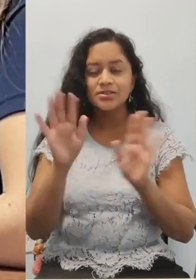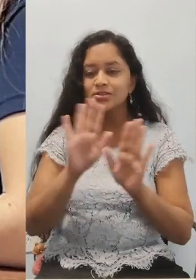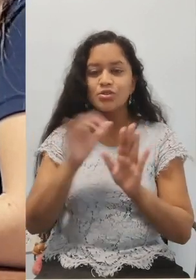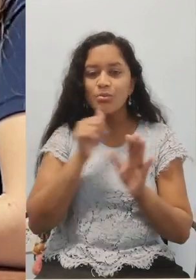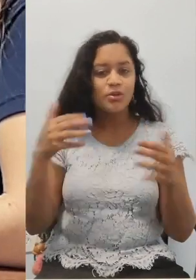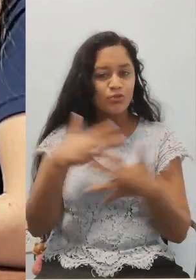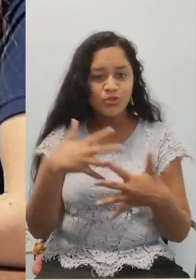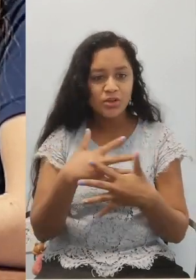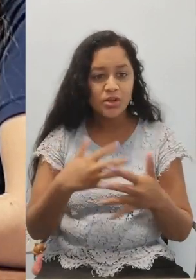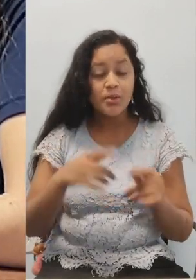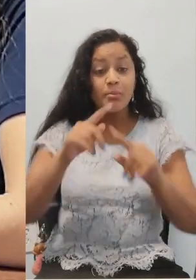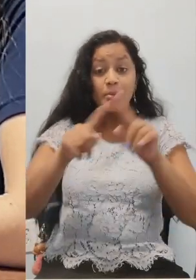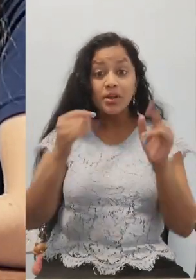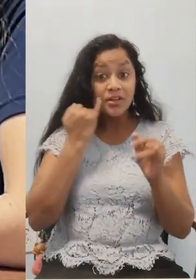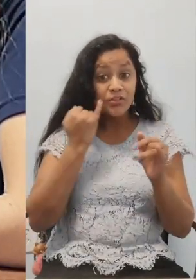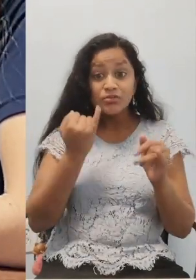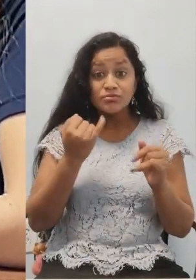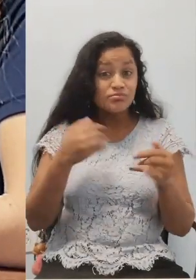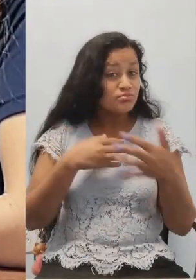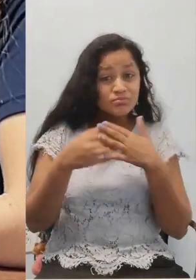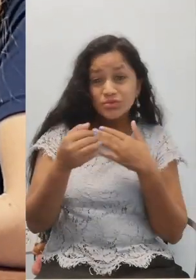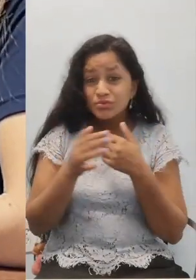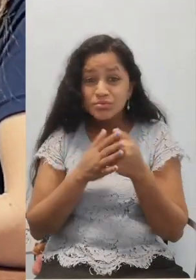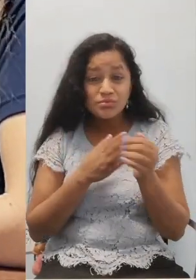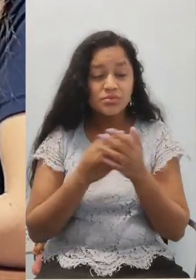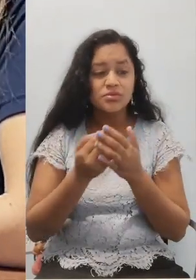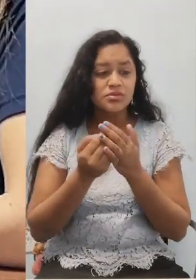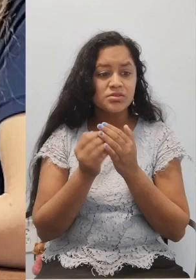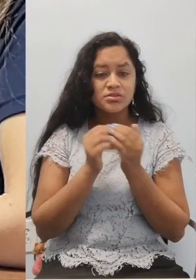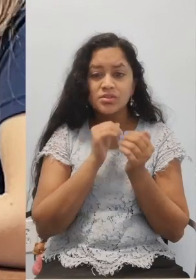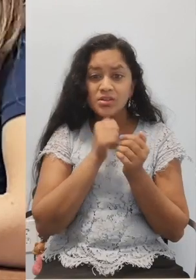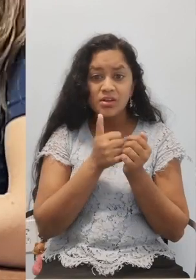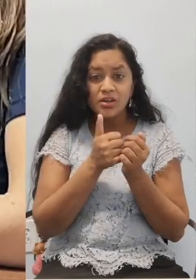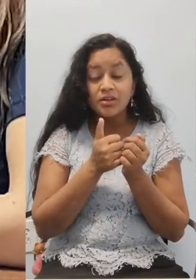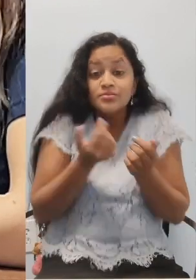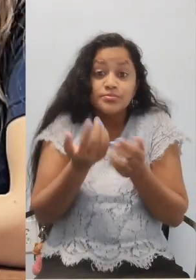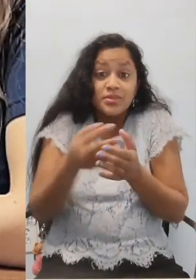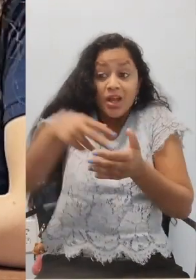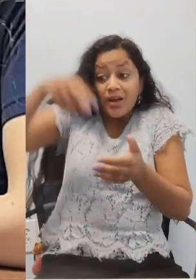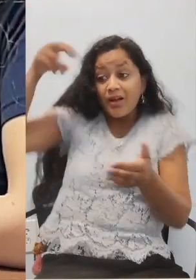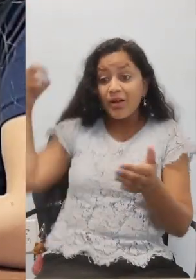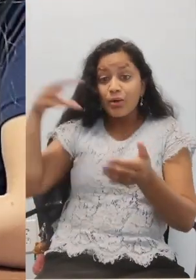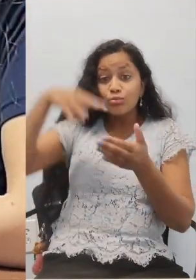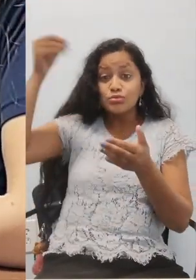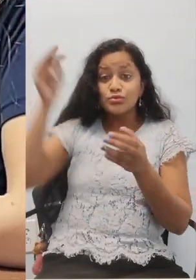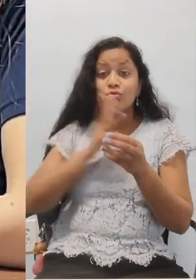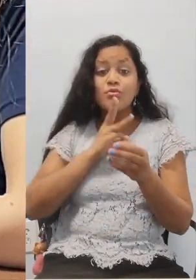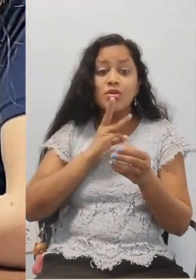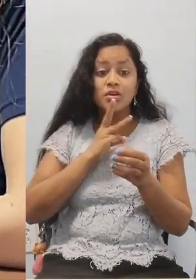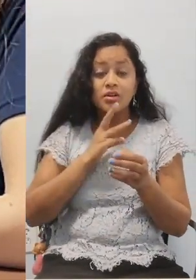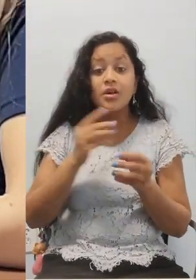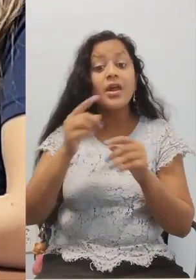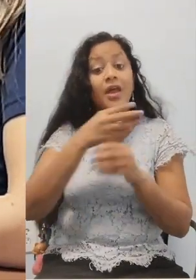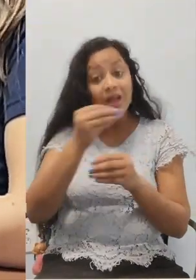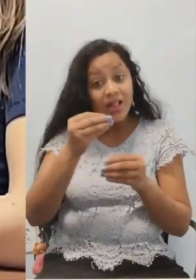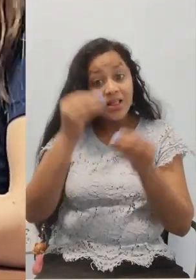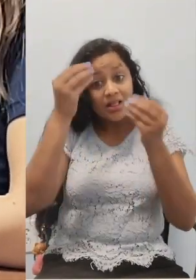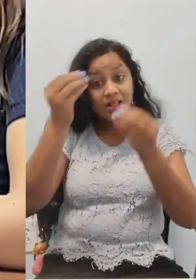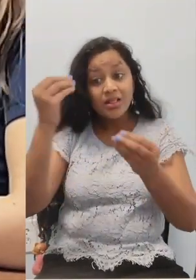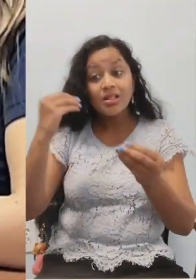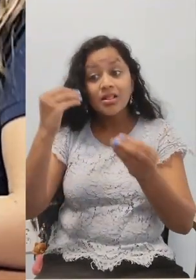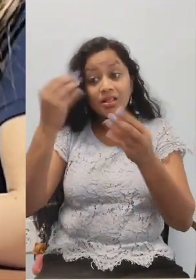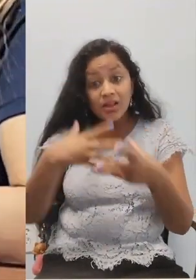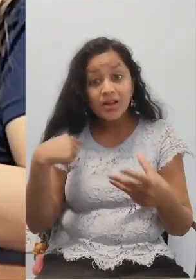there is no need to be afraid of them, right? But if you are uncomfortable, just get out of the water and enjoy it. So and let us know,